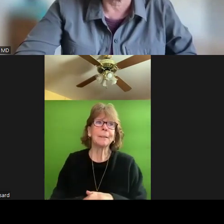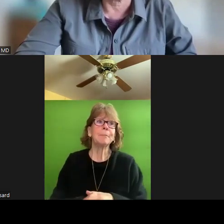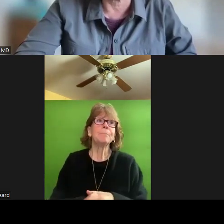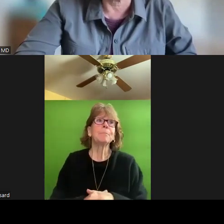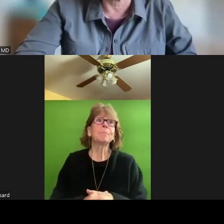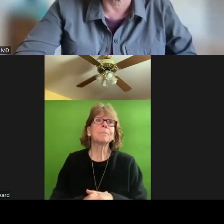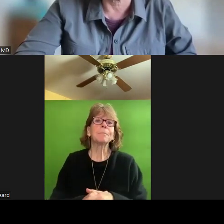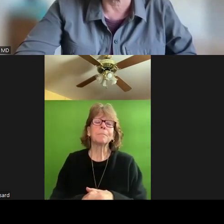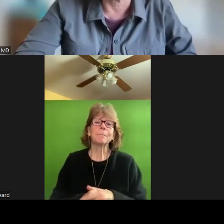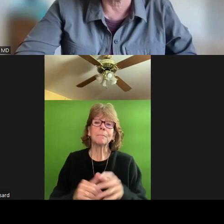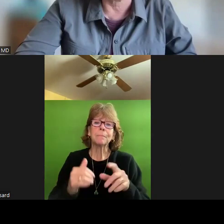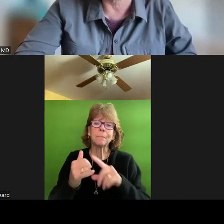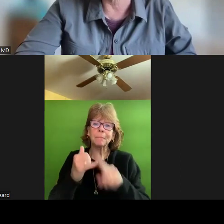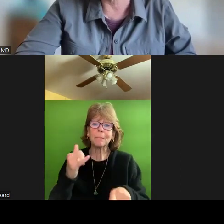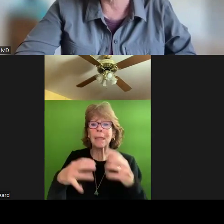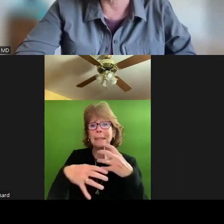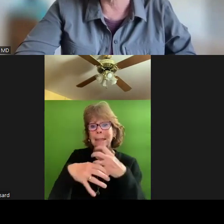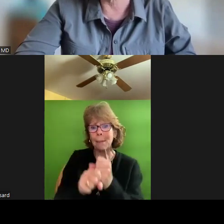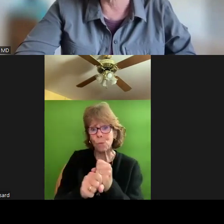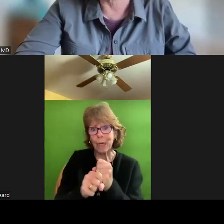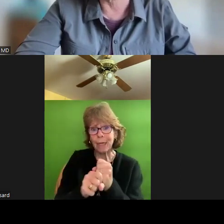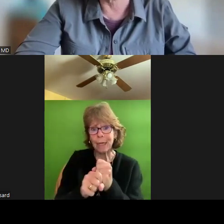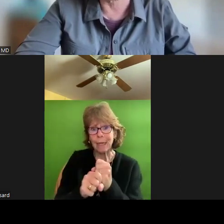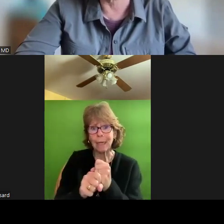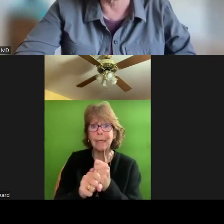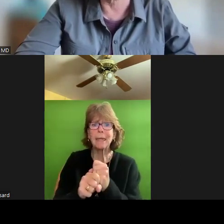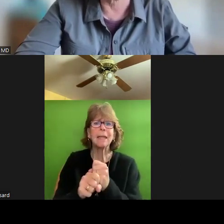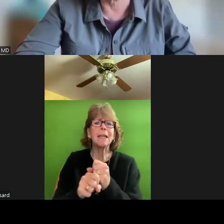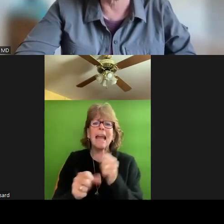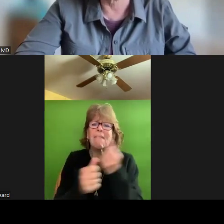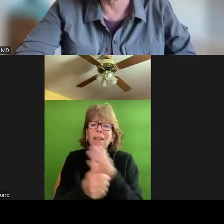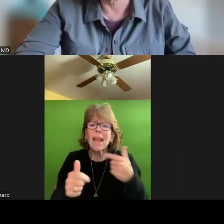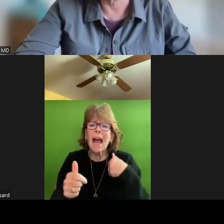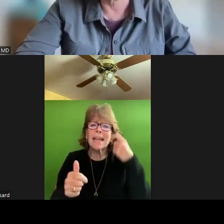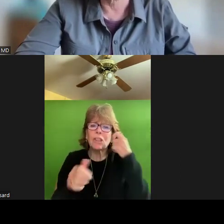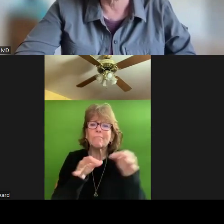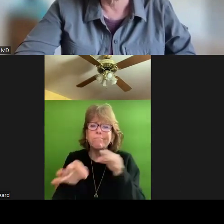And then finally, there's a summary, and this basically reviews all that we talked about today.